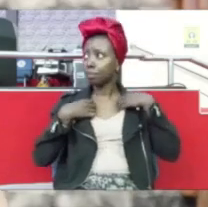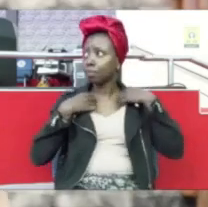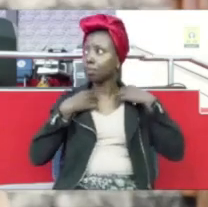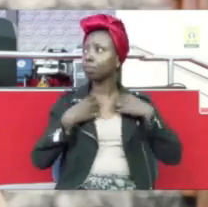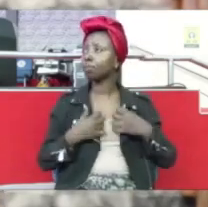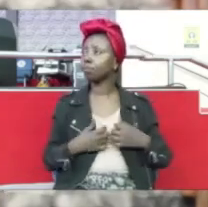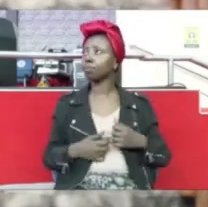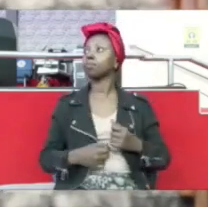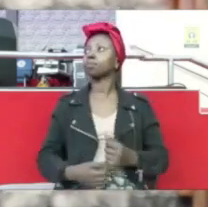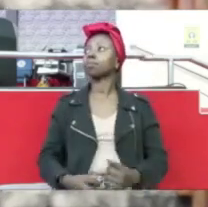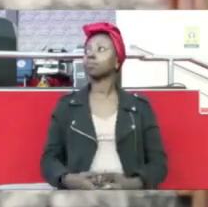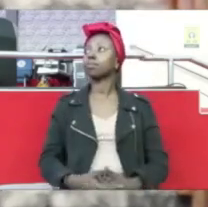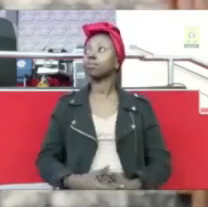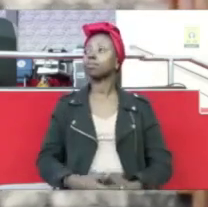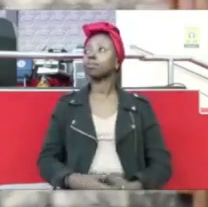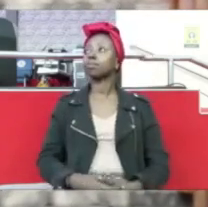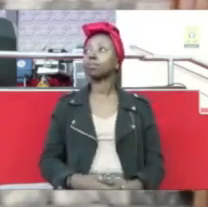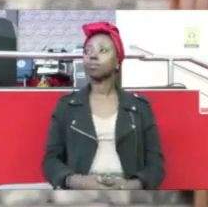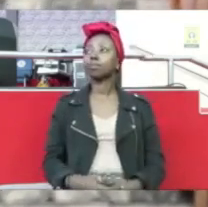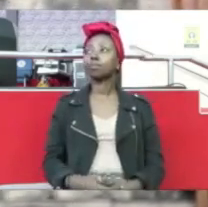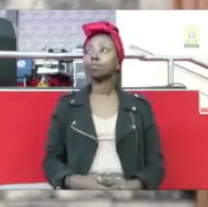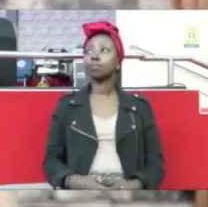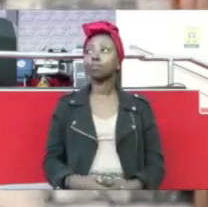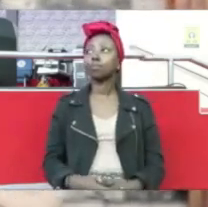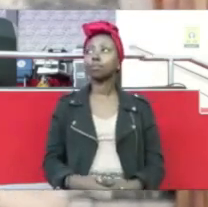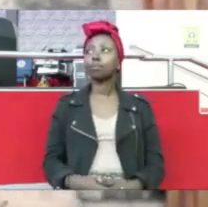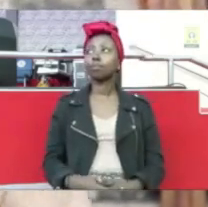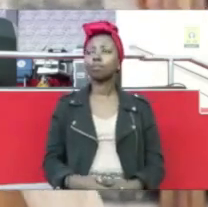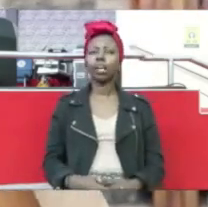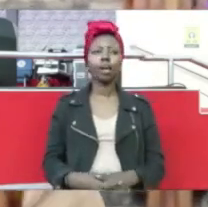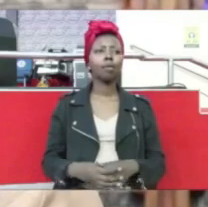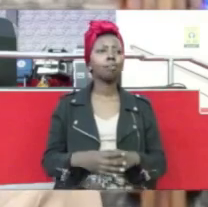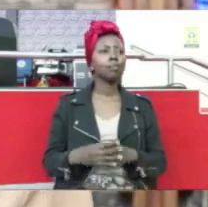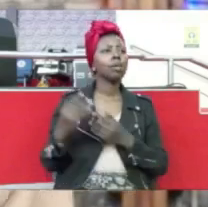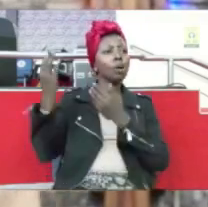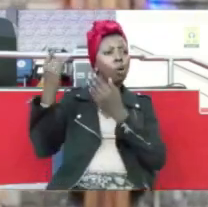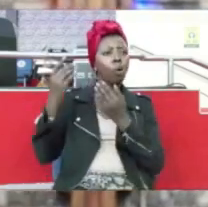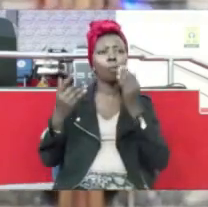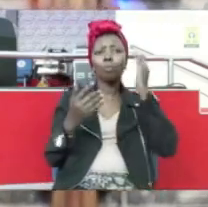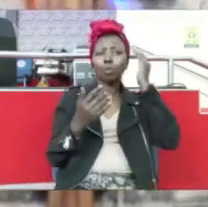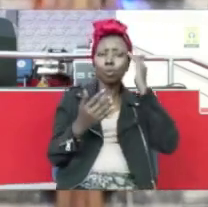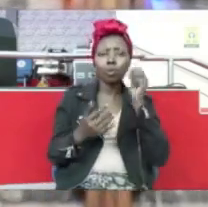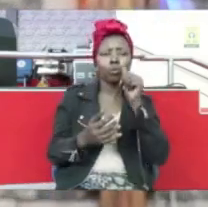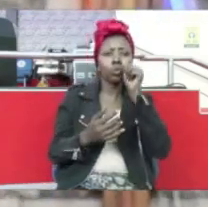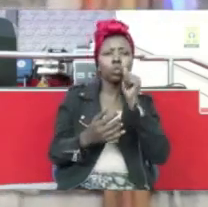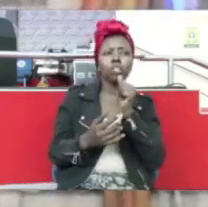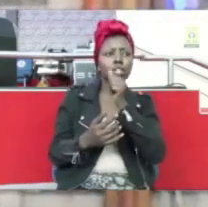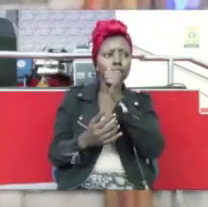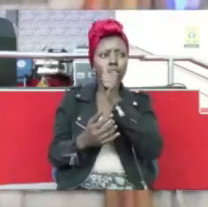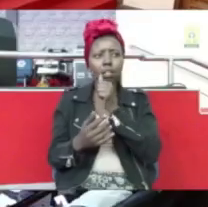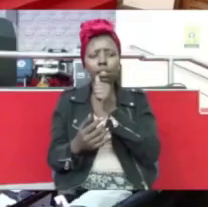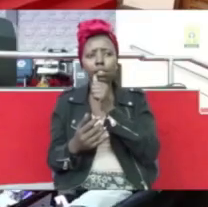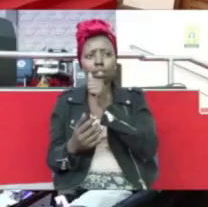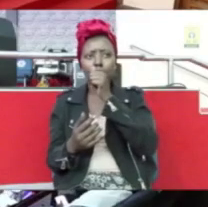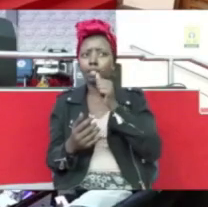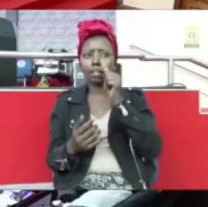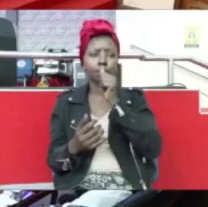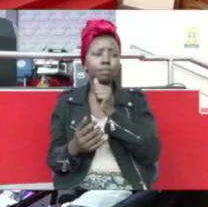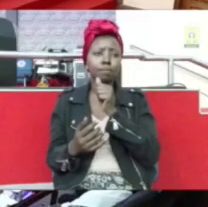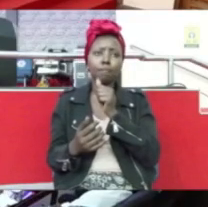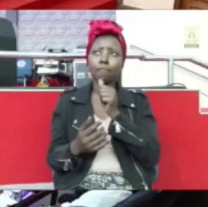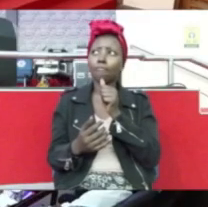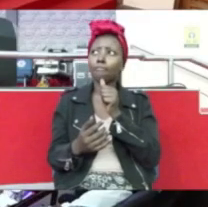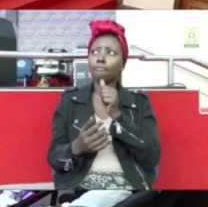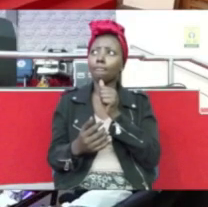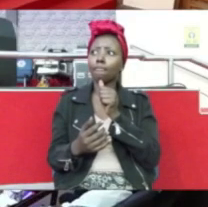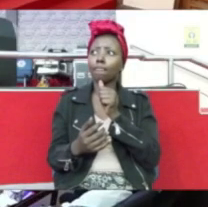kwamba kwenye tumefika ni kwa sababu ya baraka zake. Oh, that we would know the secrets and the principles that can unlock our